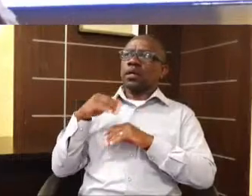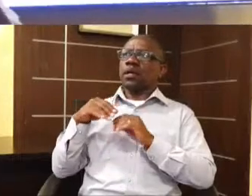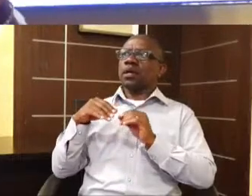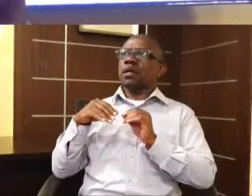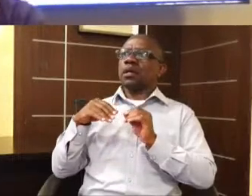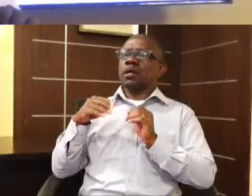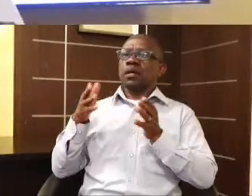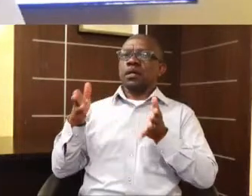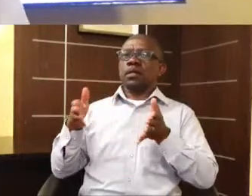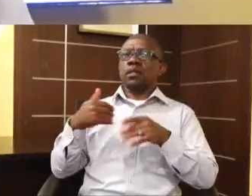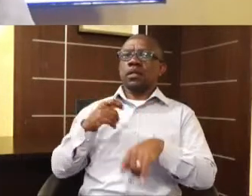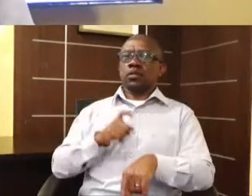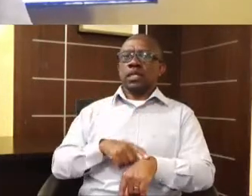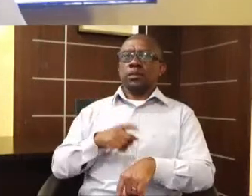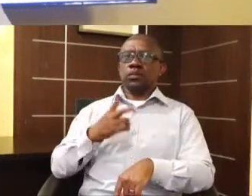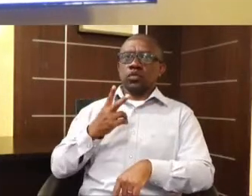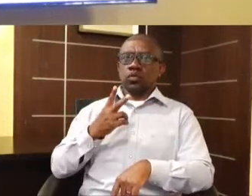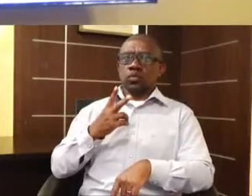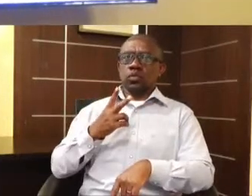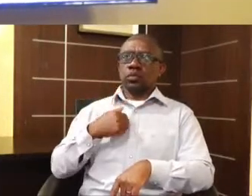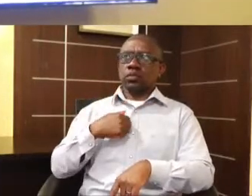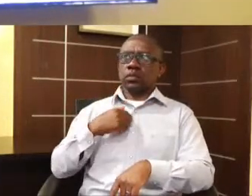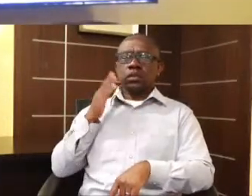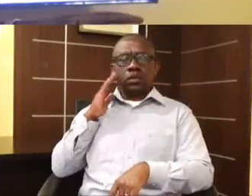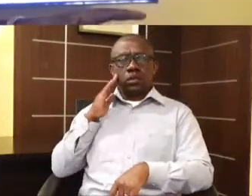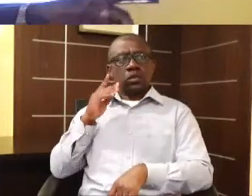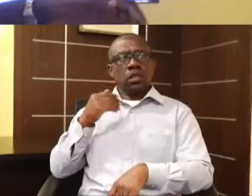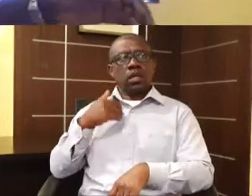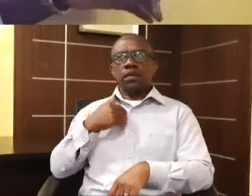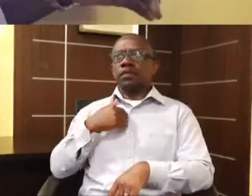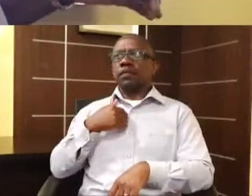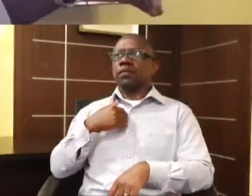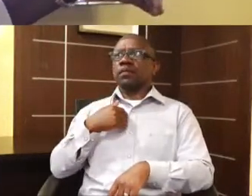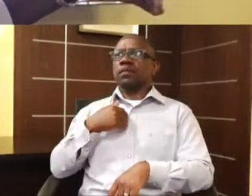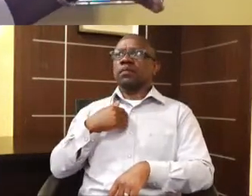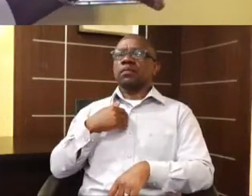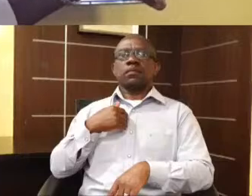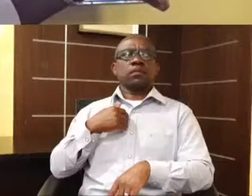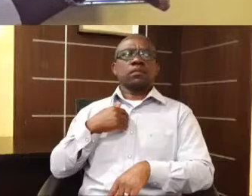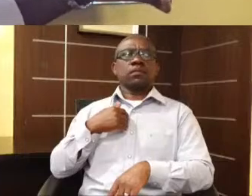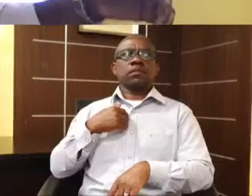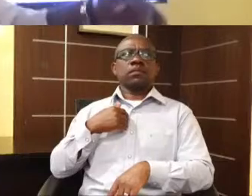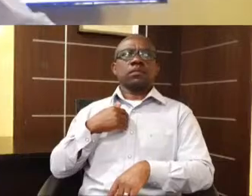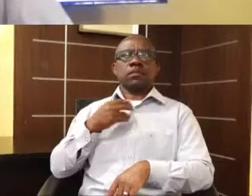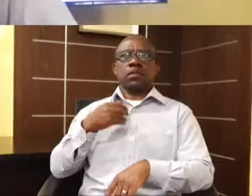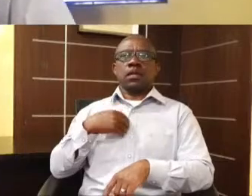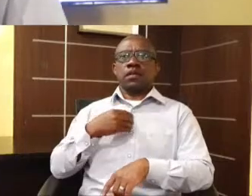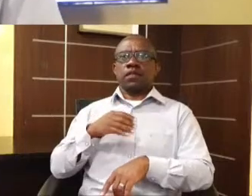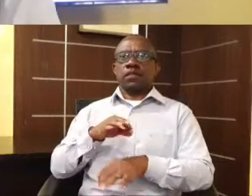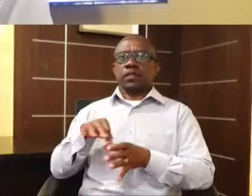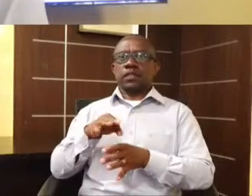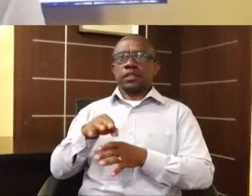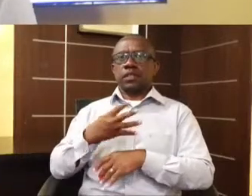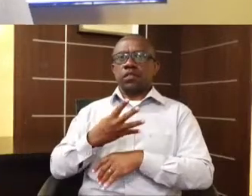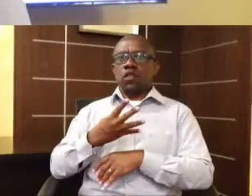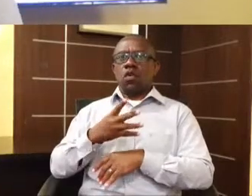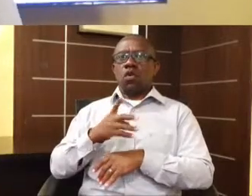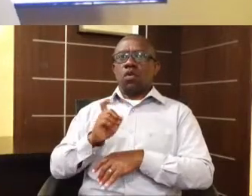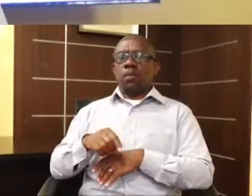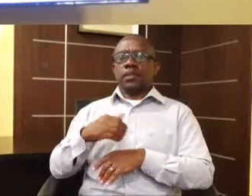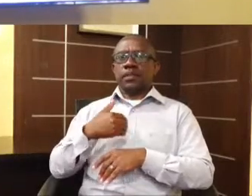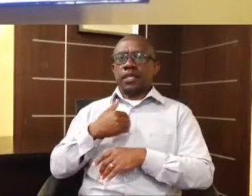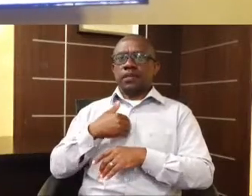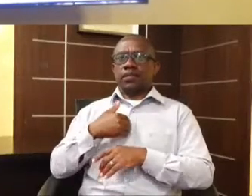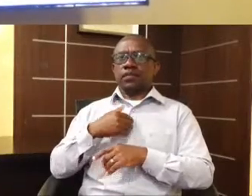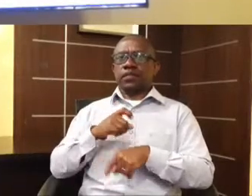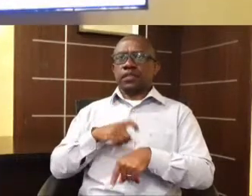But it is 2, and I think we still have 4 o'clock tea. Yeah, we need to create space for the 4 o'clock